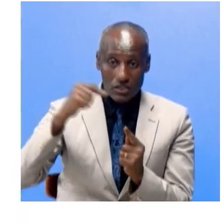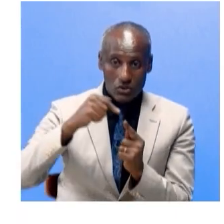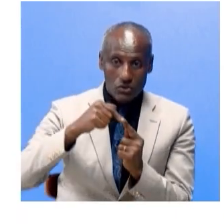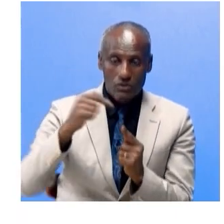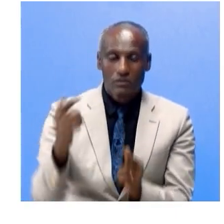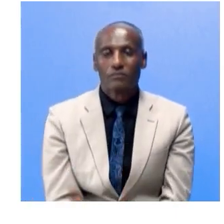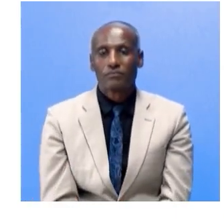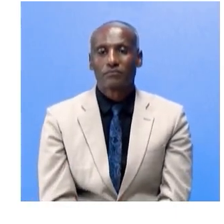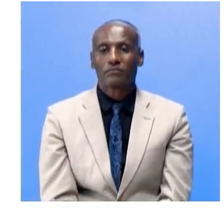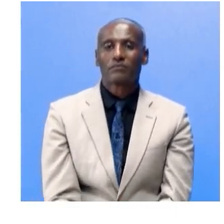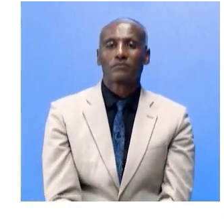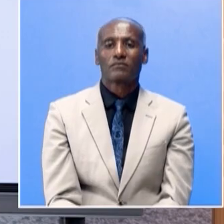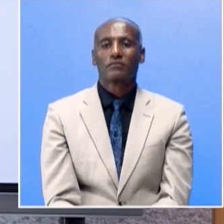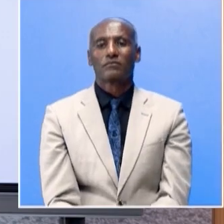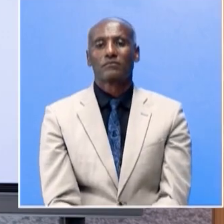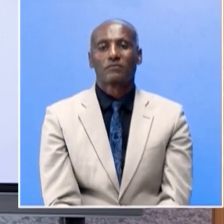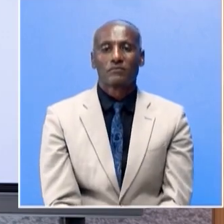able to.